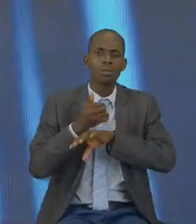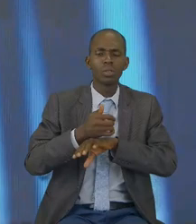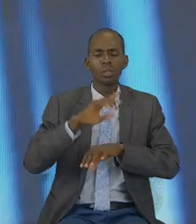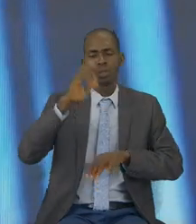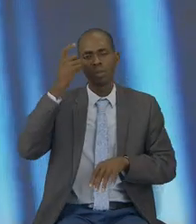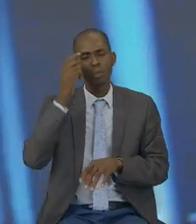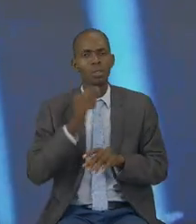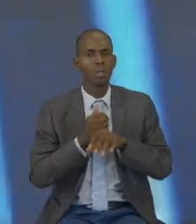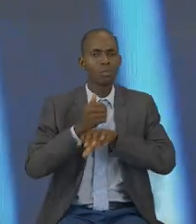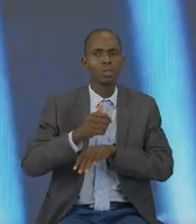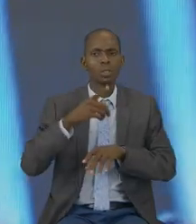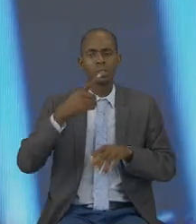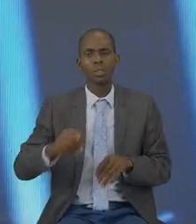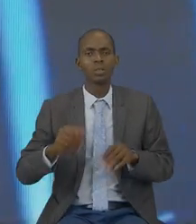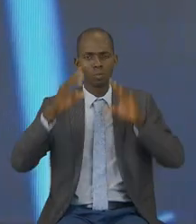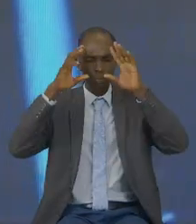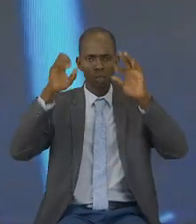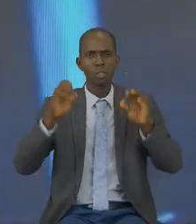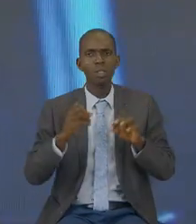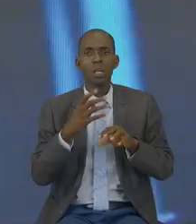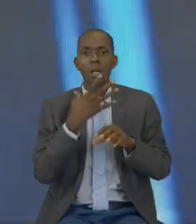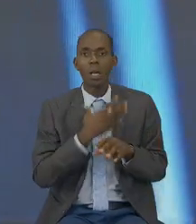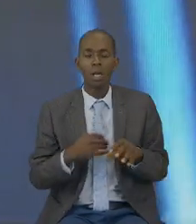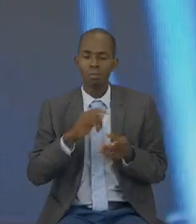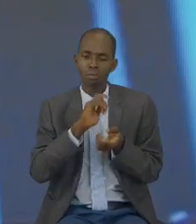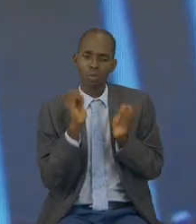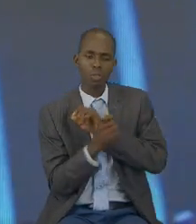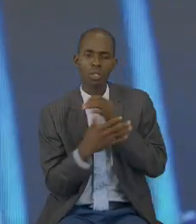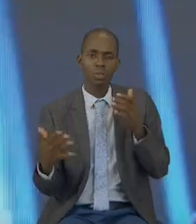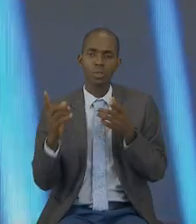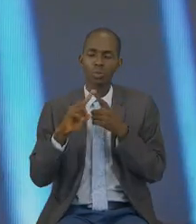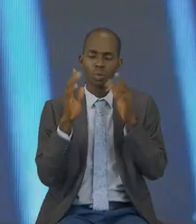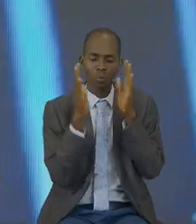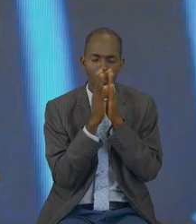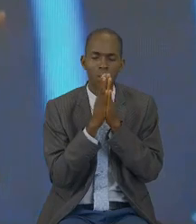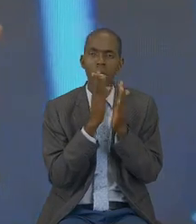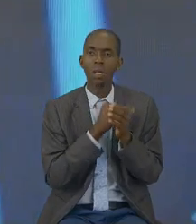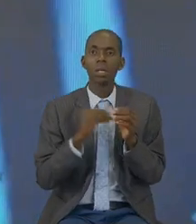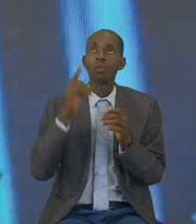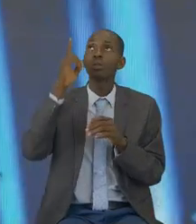something. And then your prayer will turn everything around in your